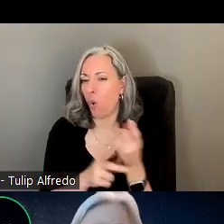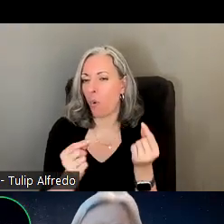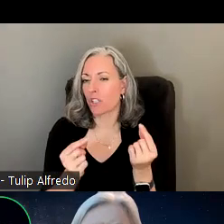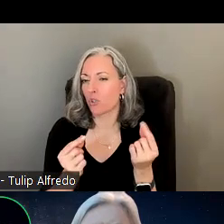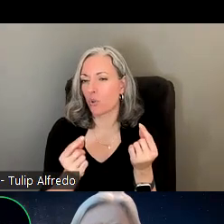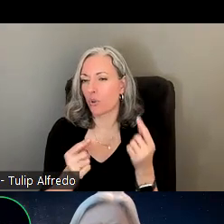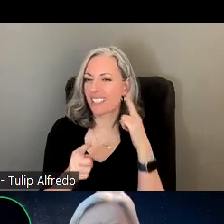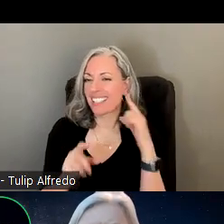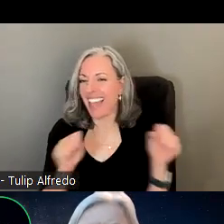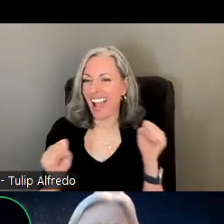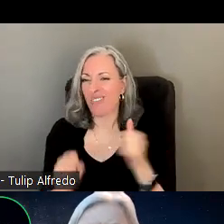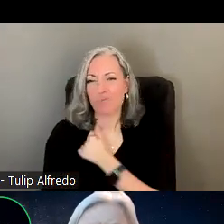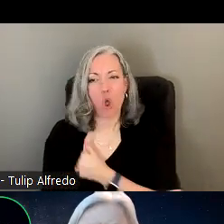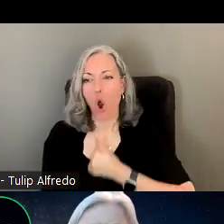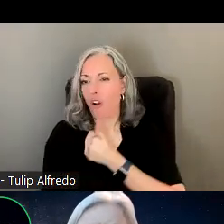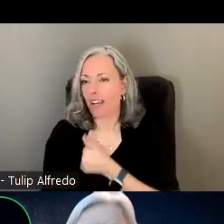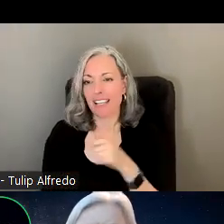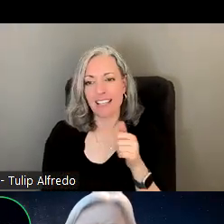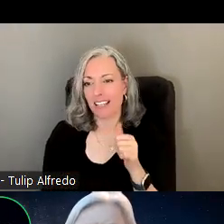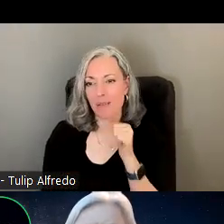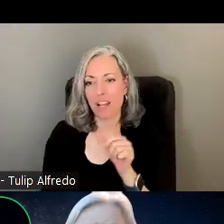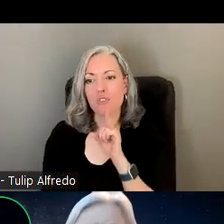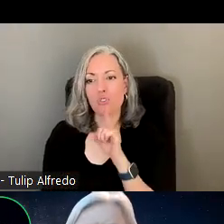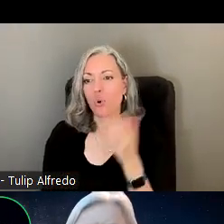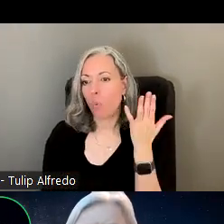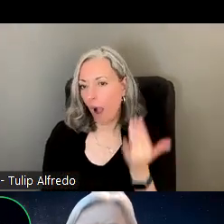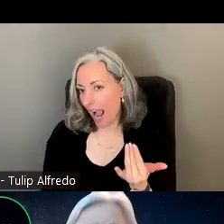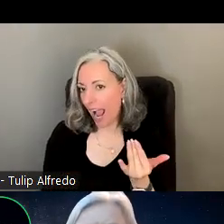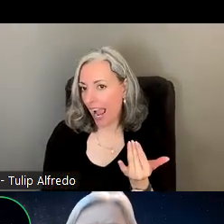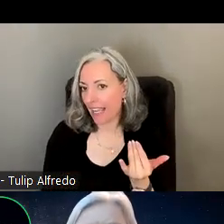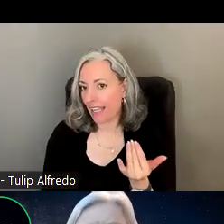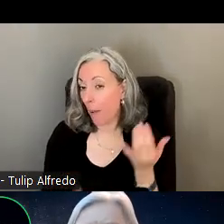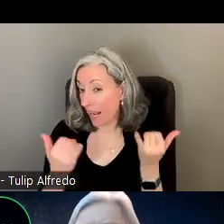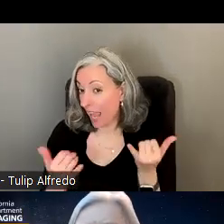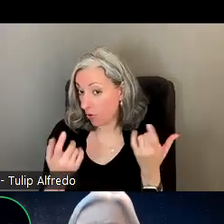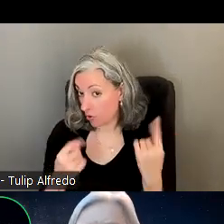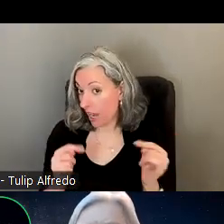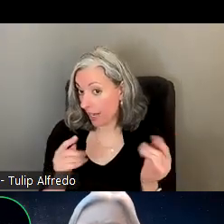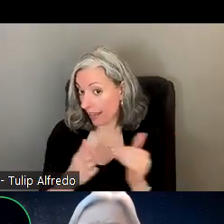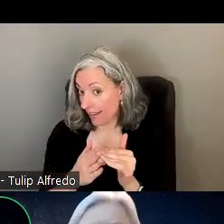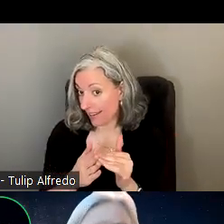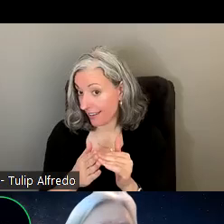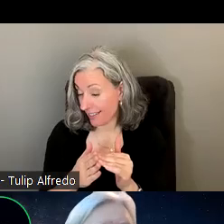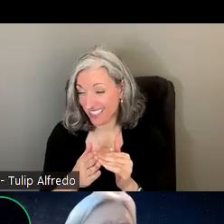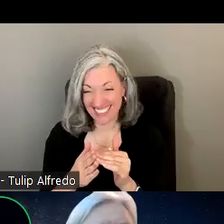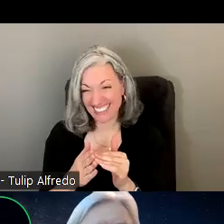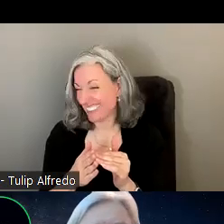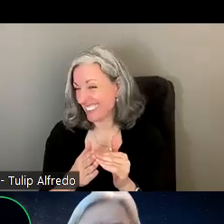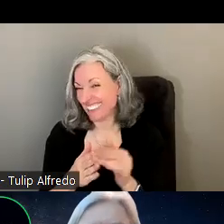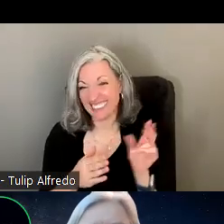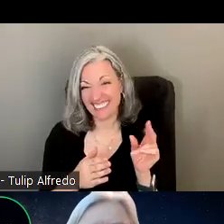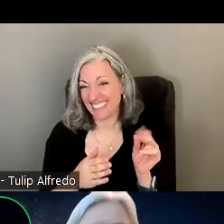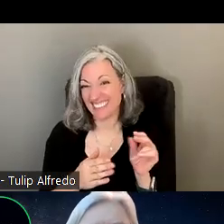I'm sorry. I'm not sure what. How about now? okay, I don't know what that